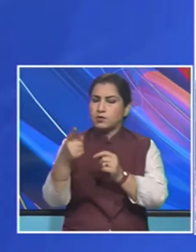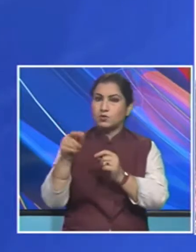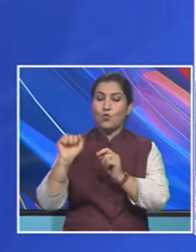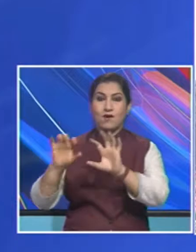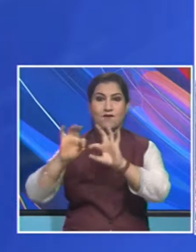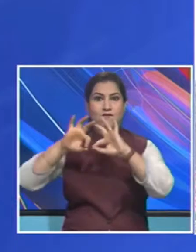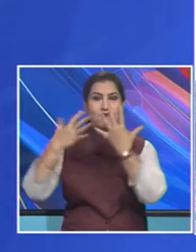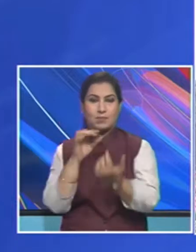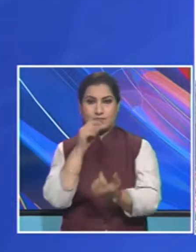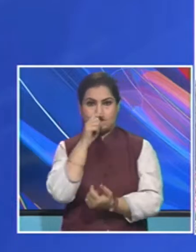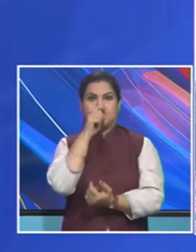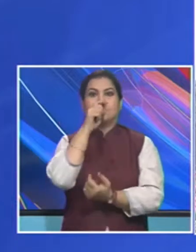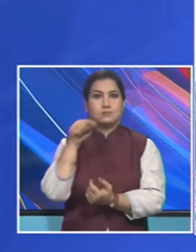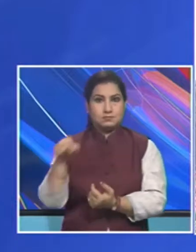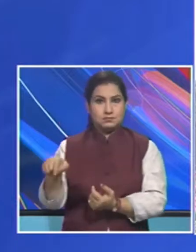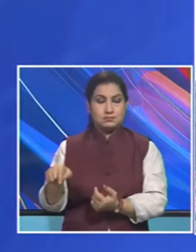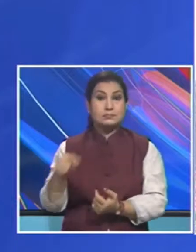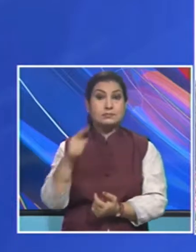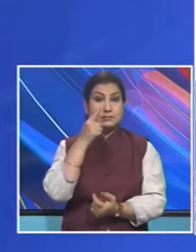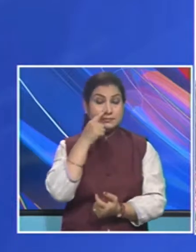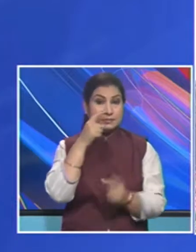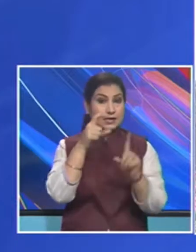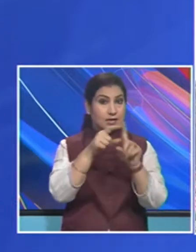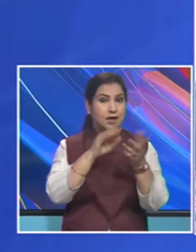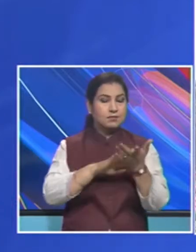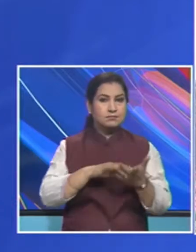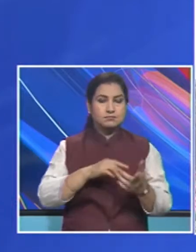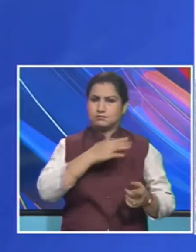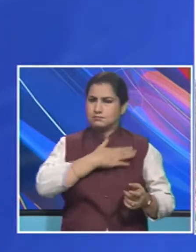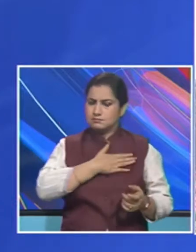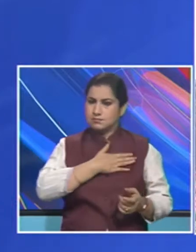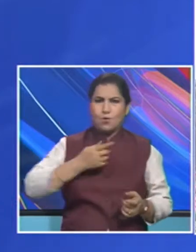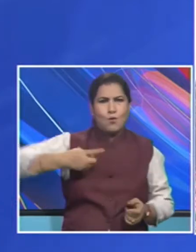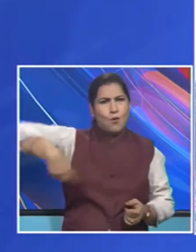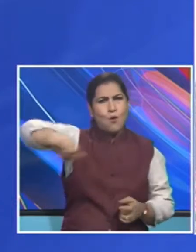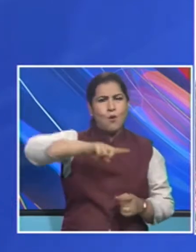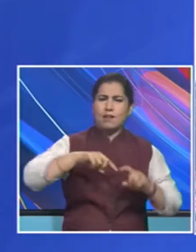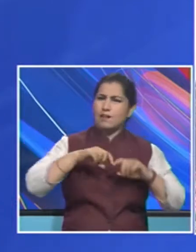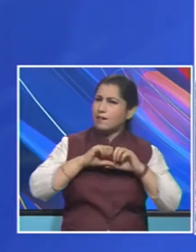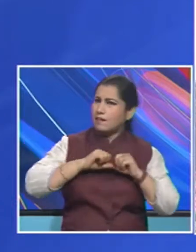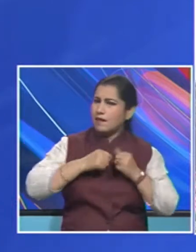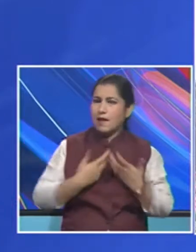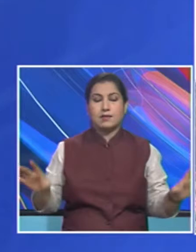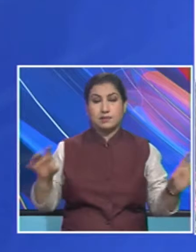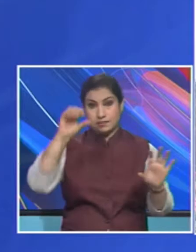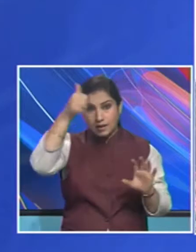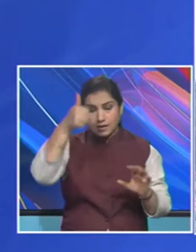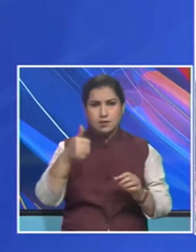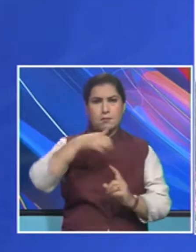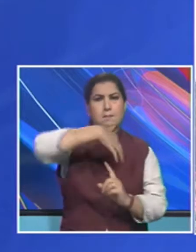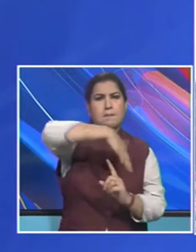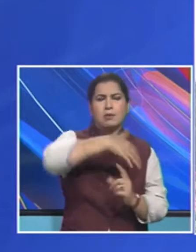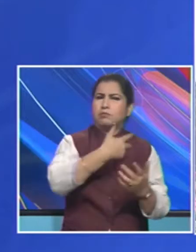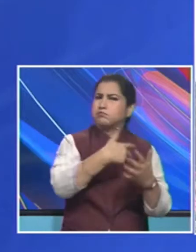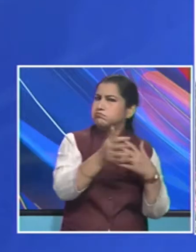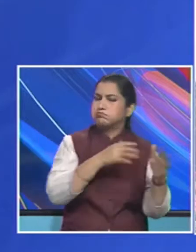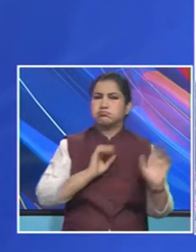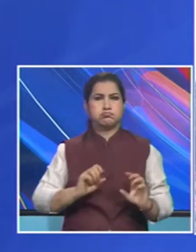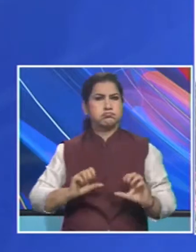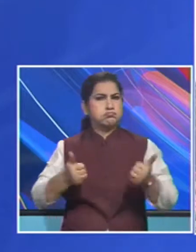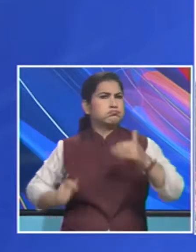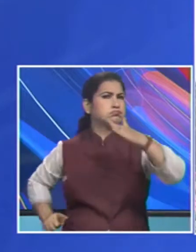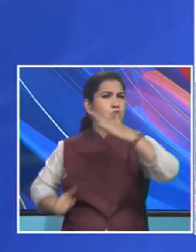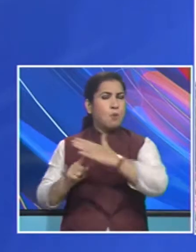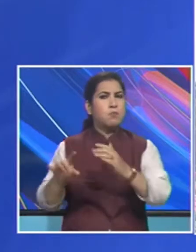proud, she's ensured that every Indian's heart, irrespective of origin or background, beats to the tune